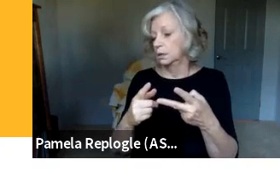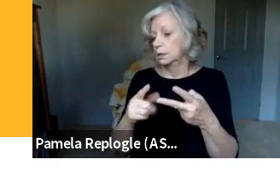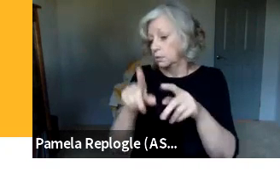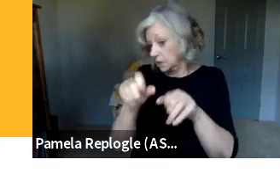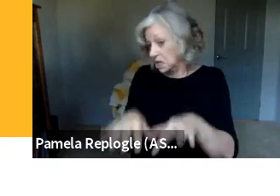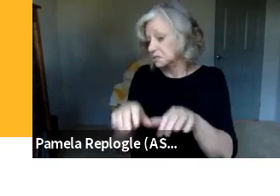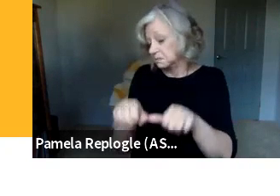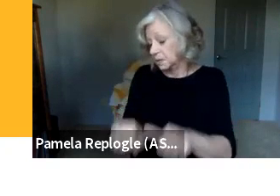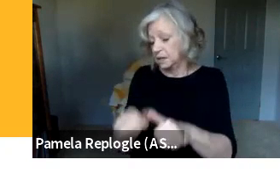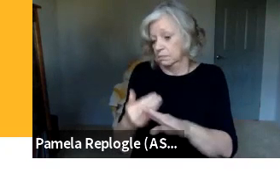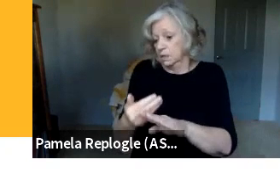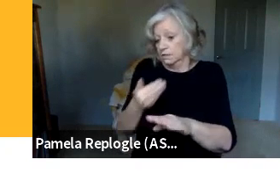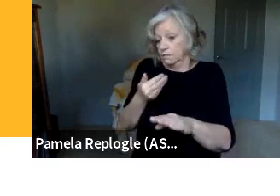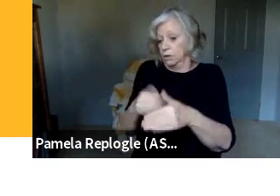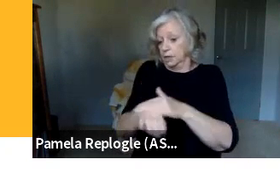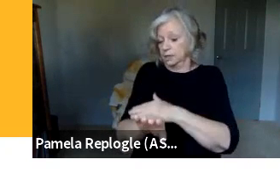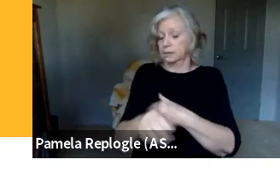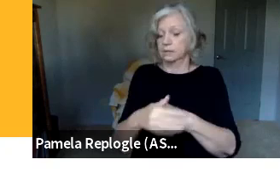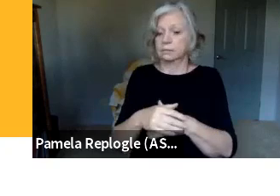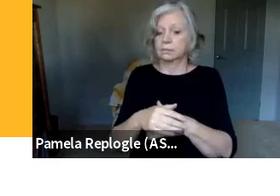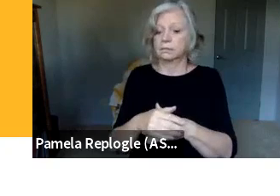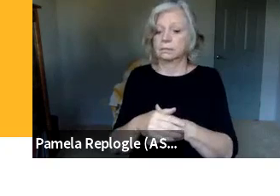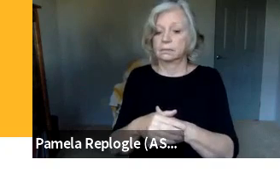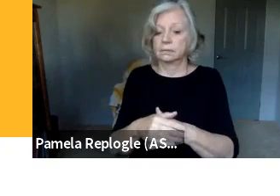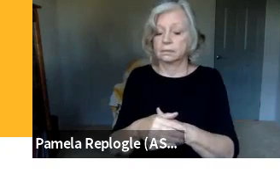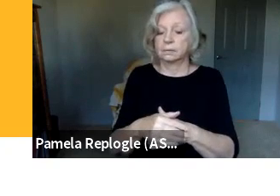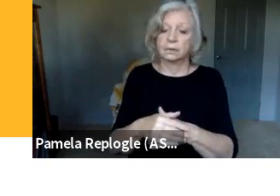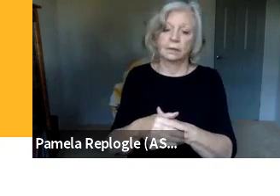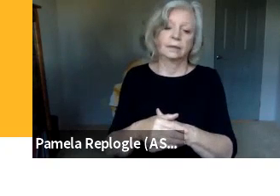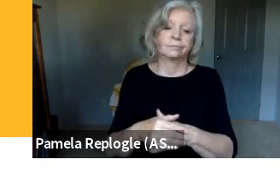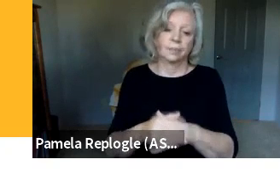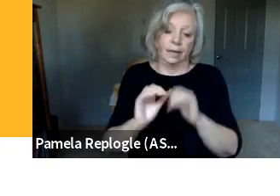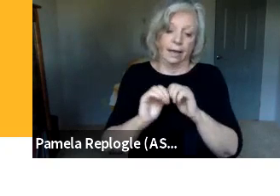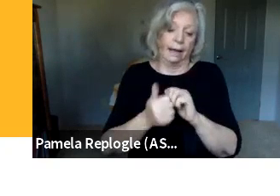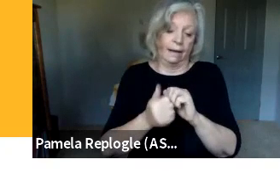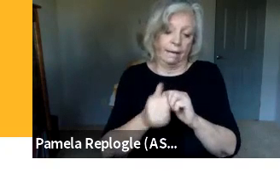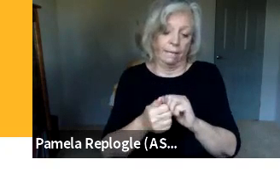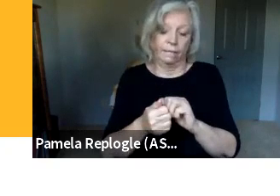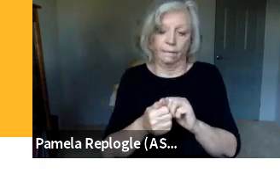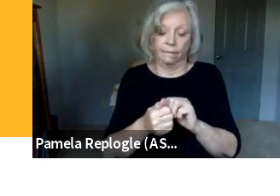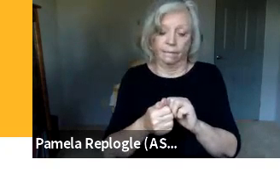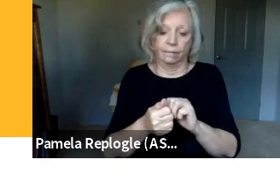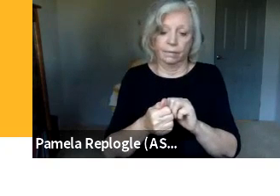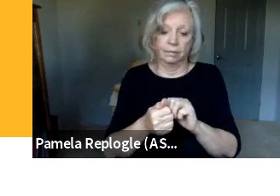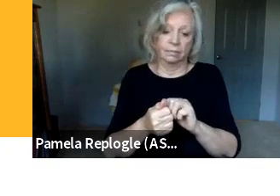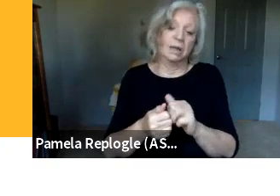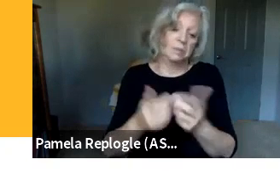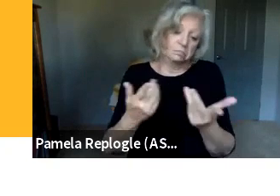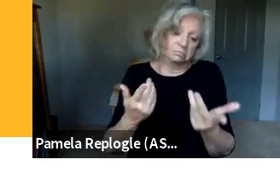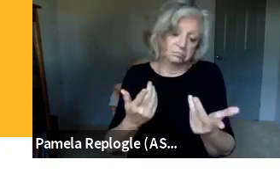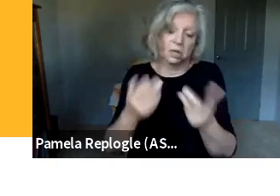testing. And that can be in different ways. It can be the honor system where people